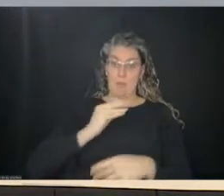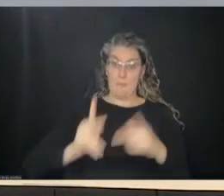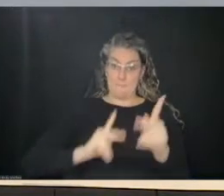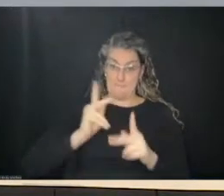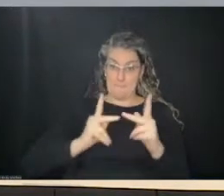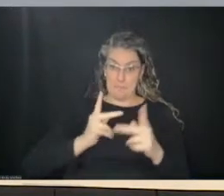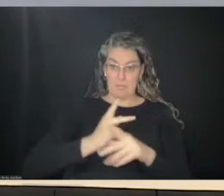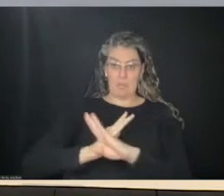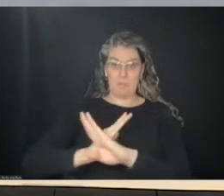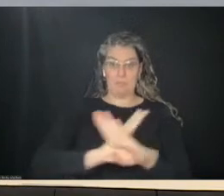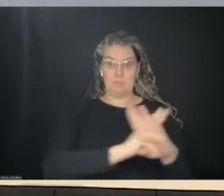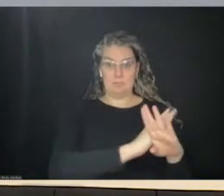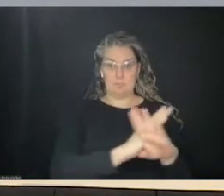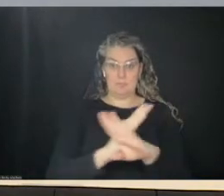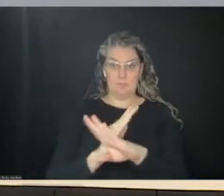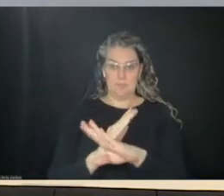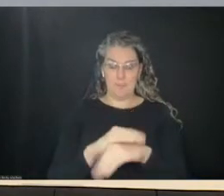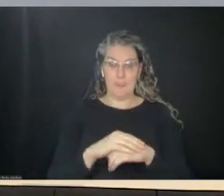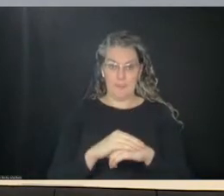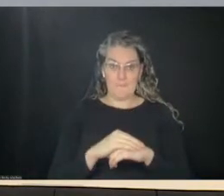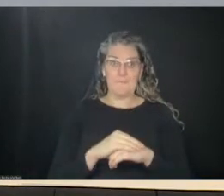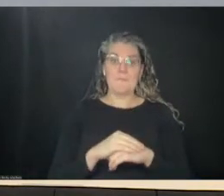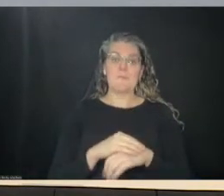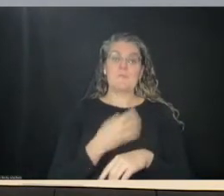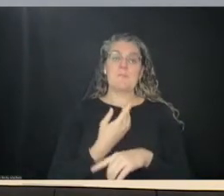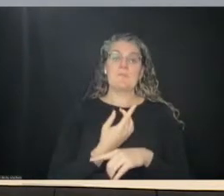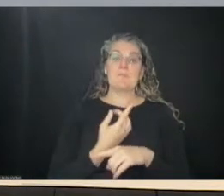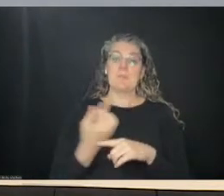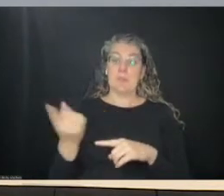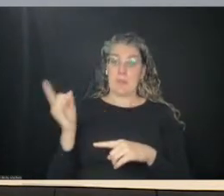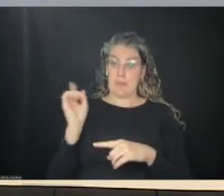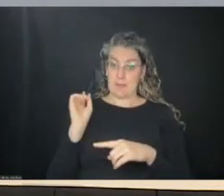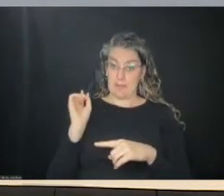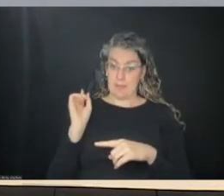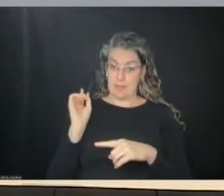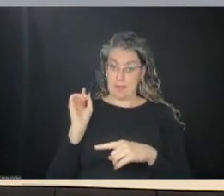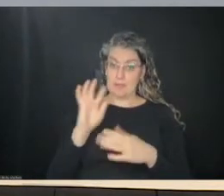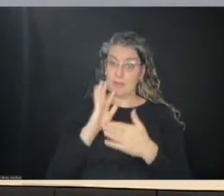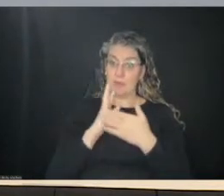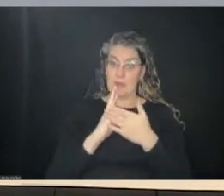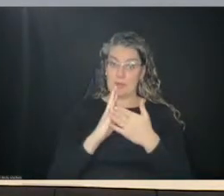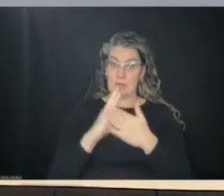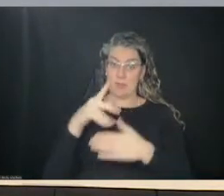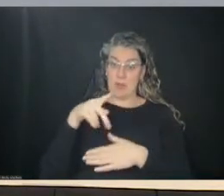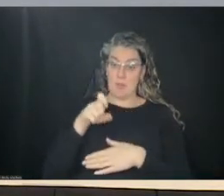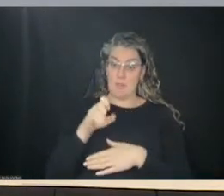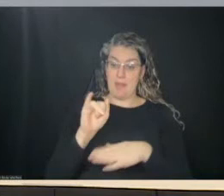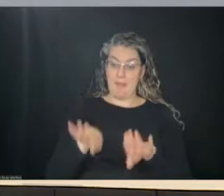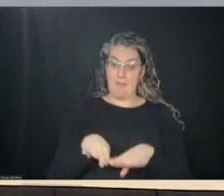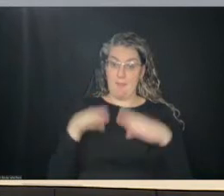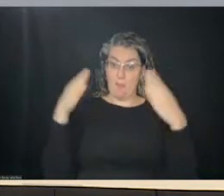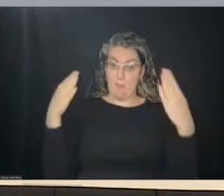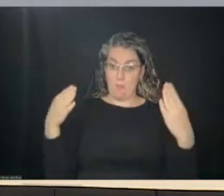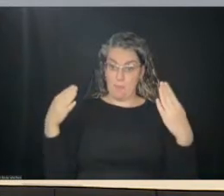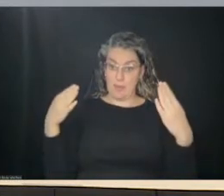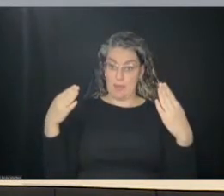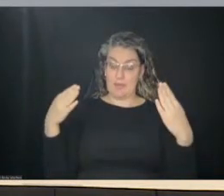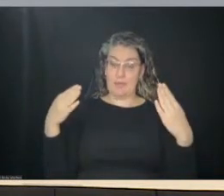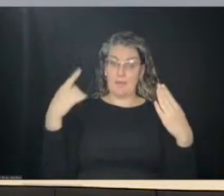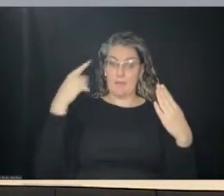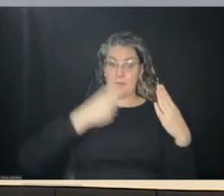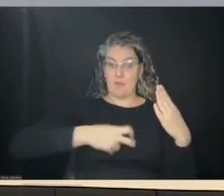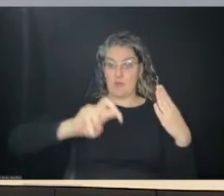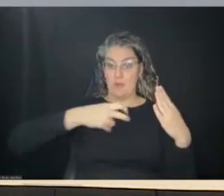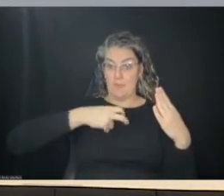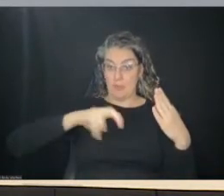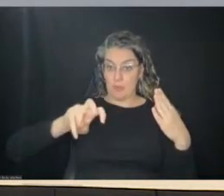Last week, our provincial reopening plan was released. COVID-19 and PEI moving forward. This document